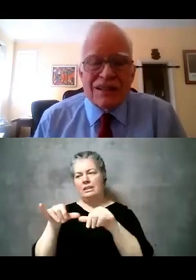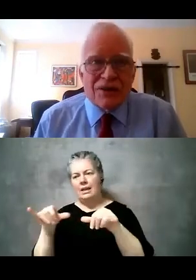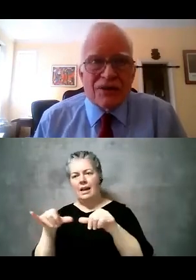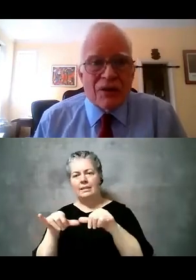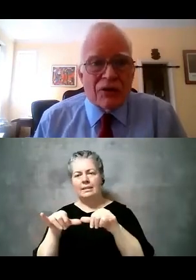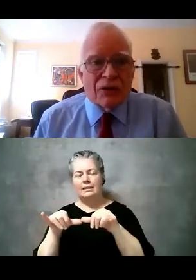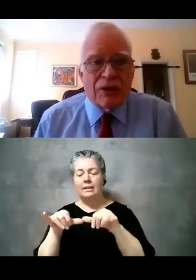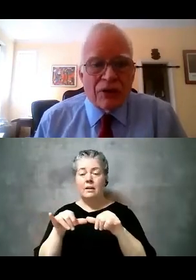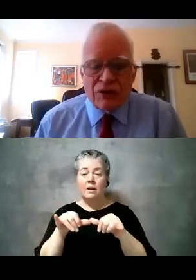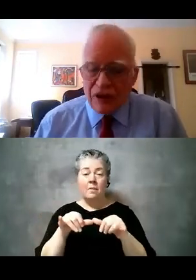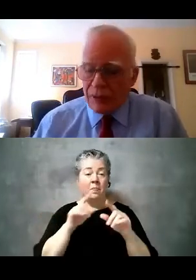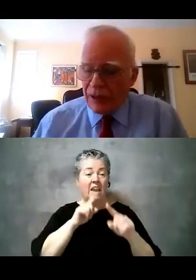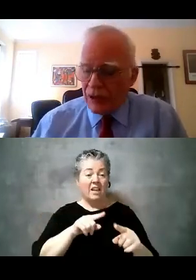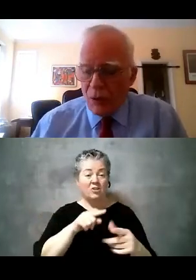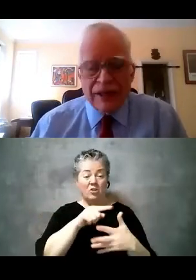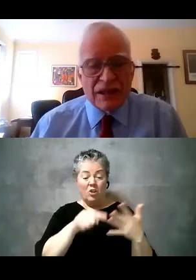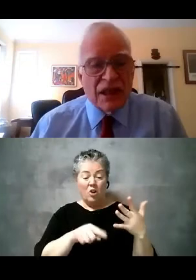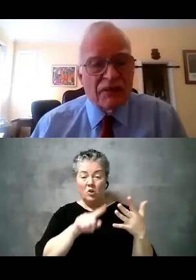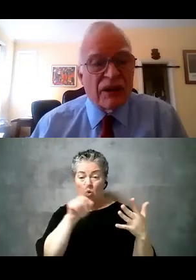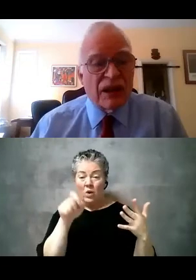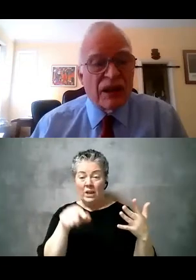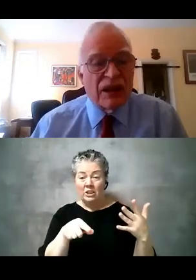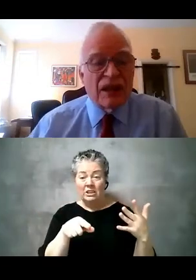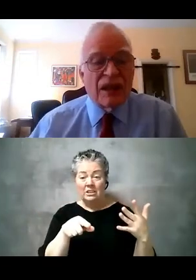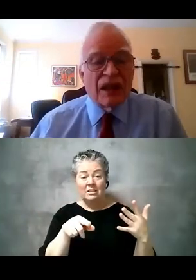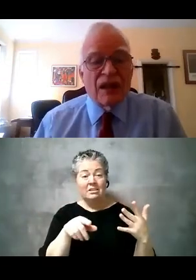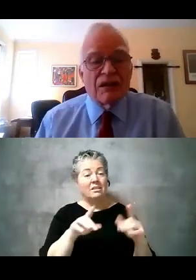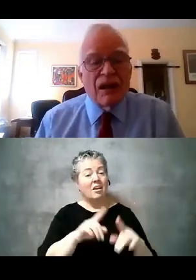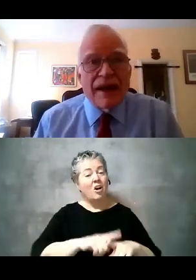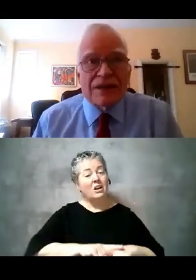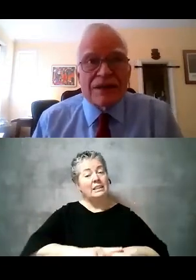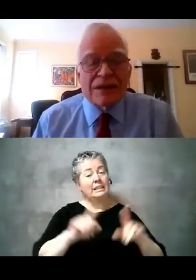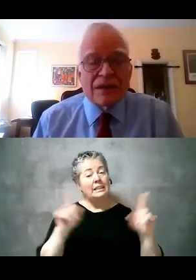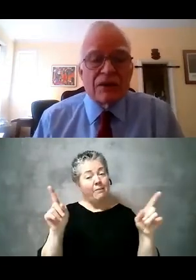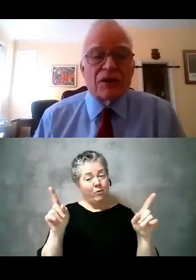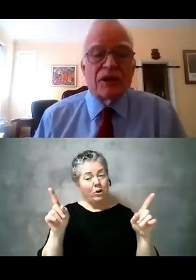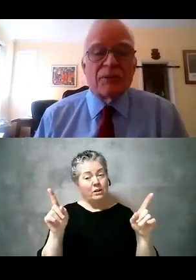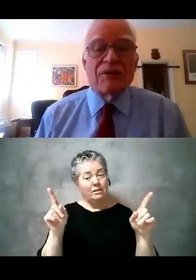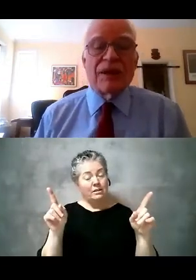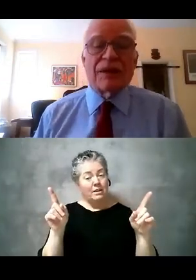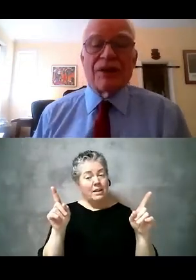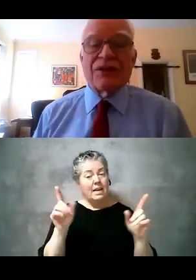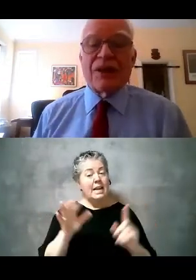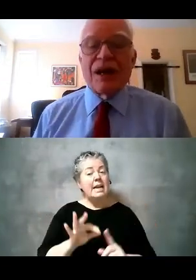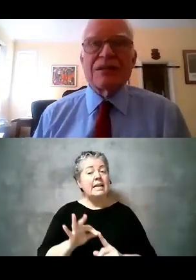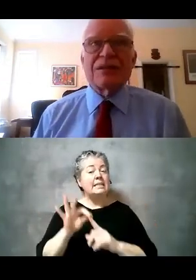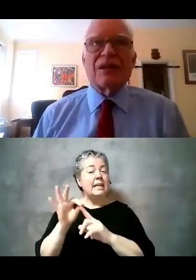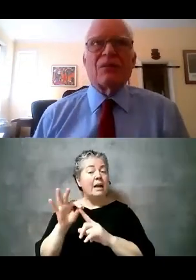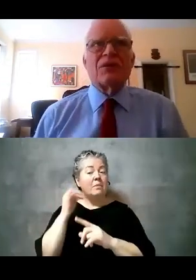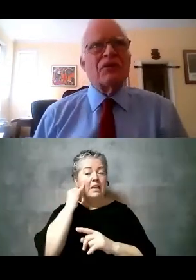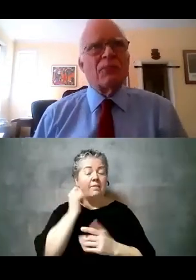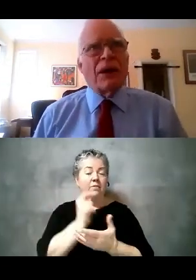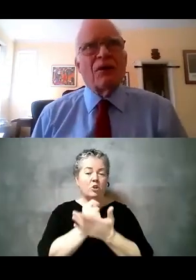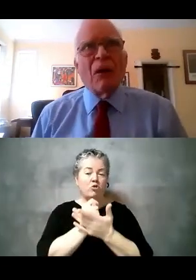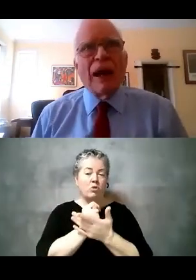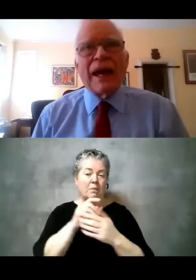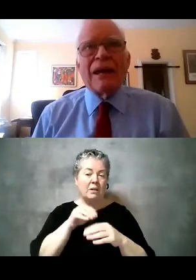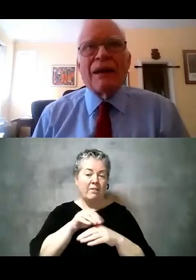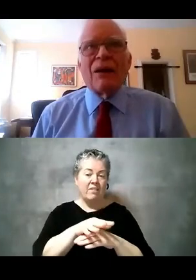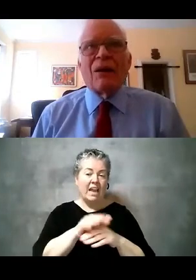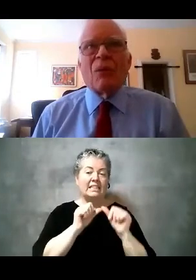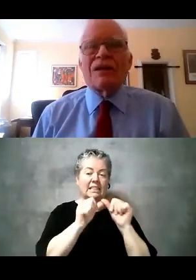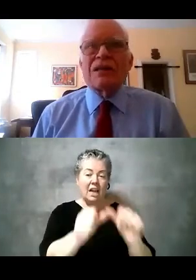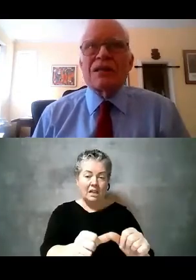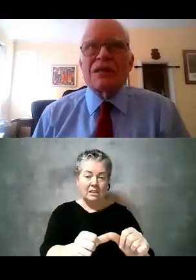the answers to those questions can be quite different unless the treatment effect is constant, which is, by the